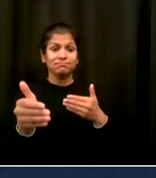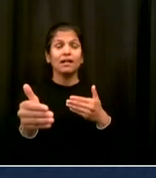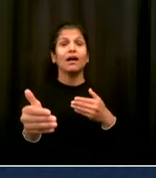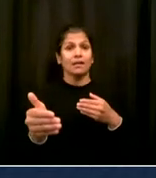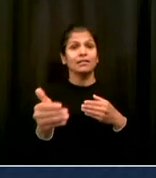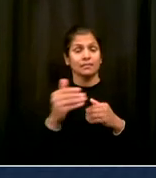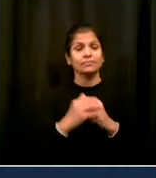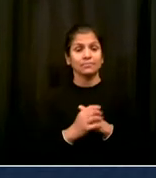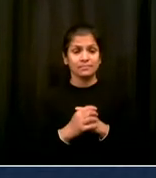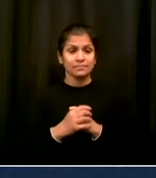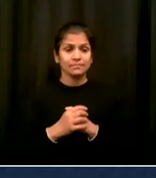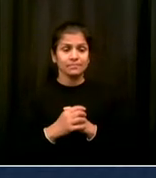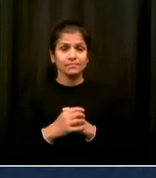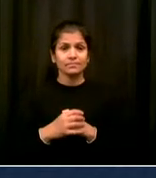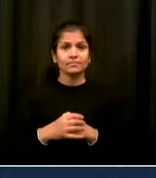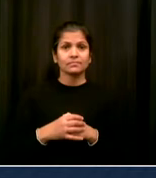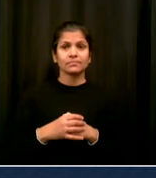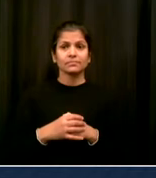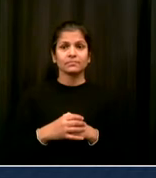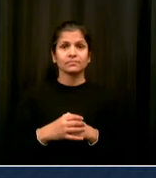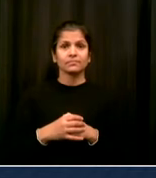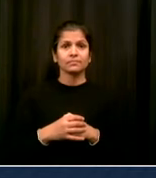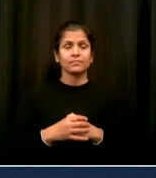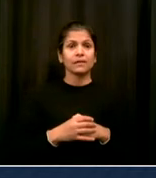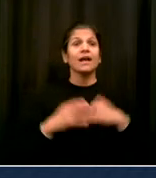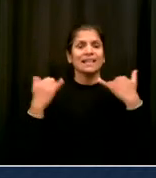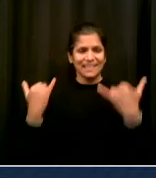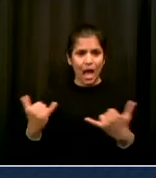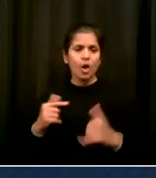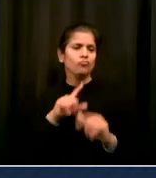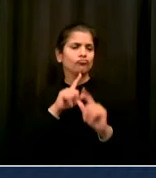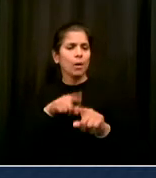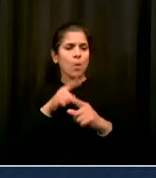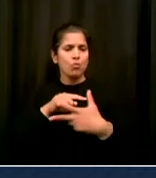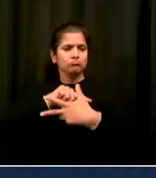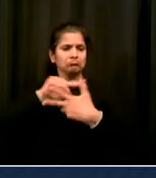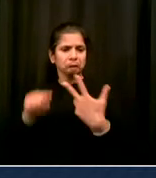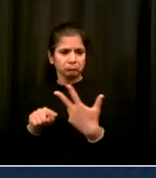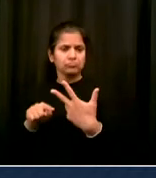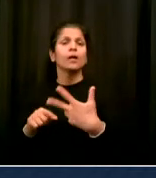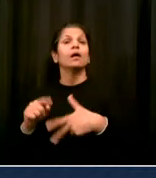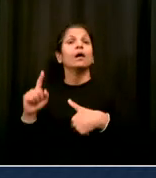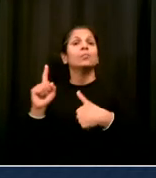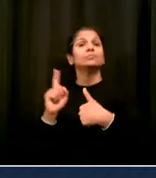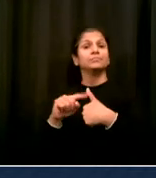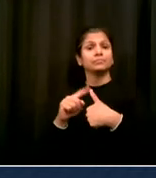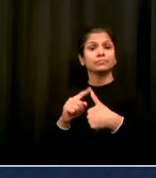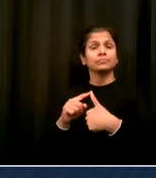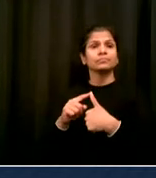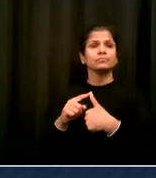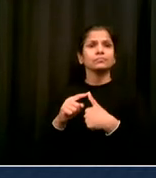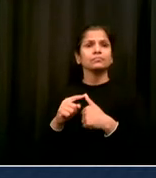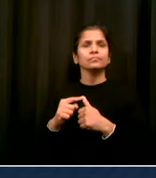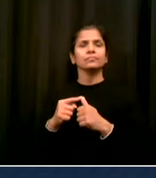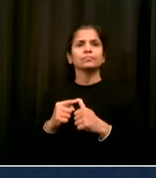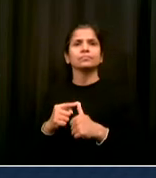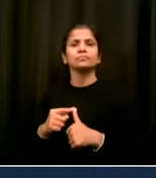a bit of a qualifier on that. We've seen some pretty aberrant numbers last few